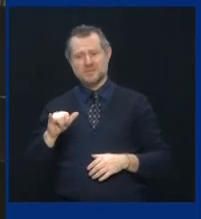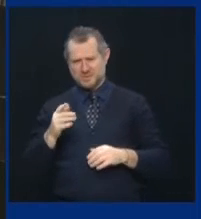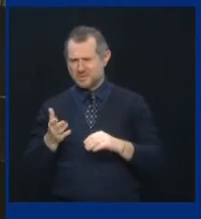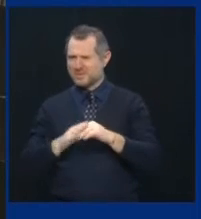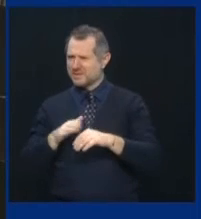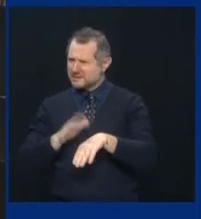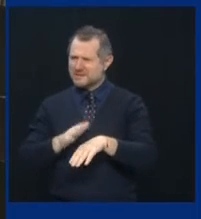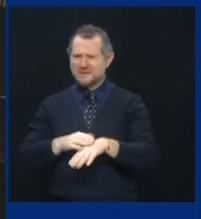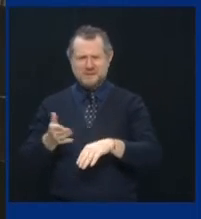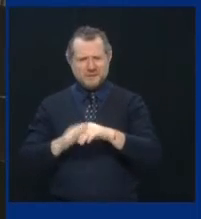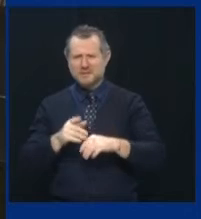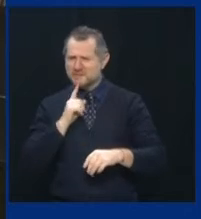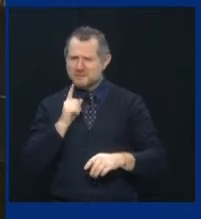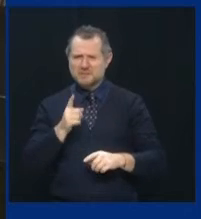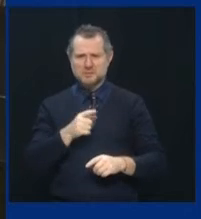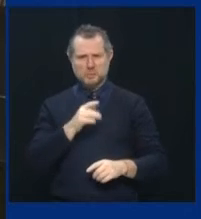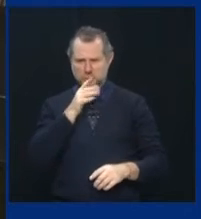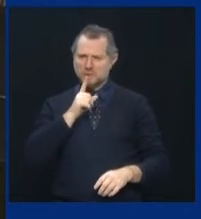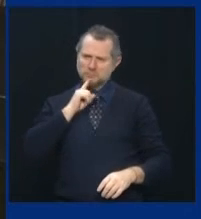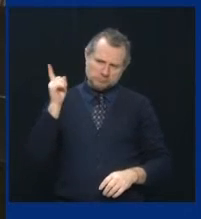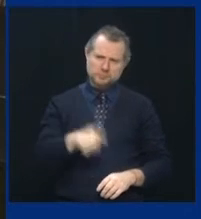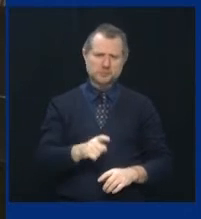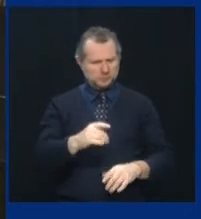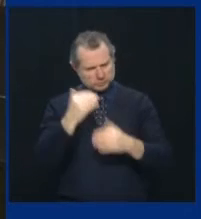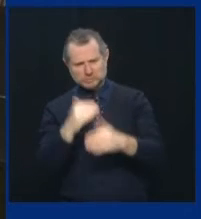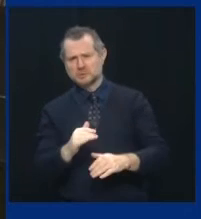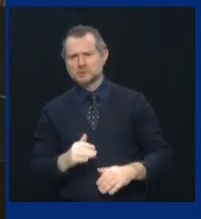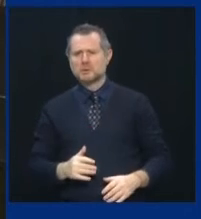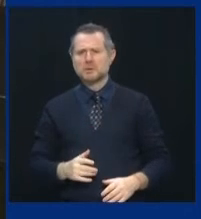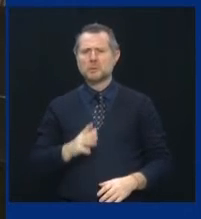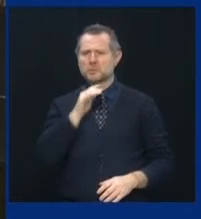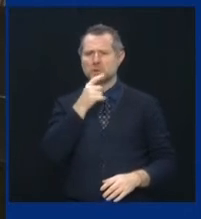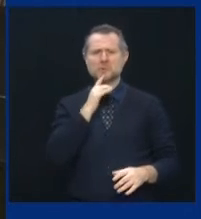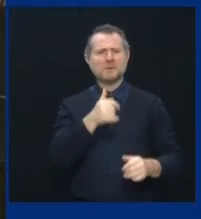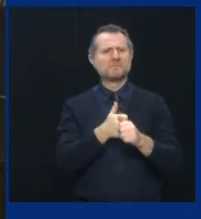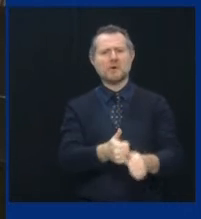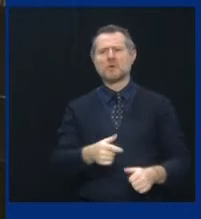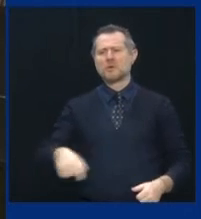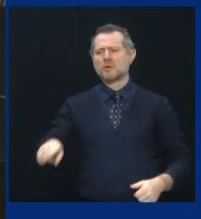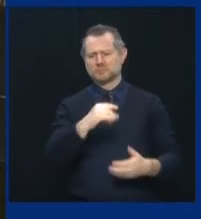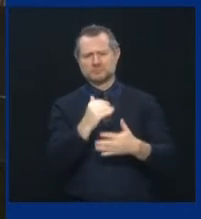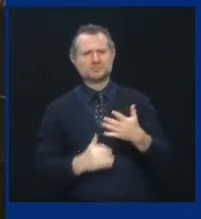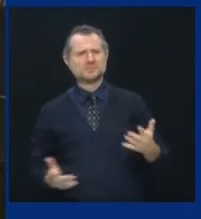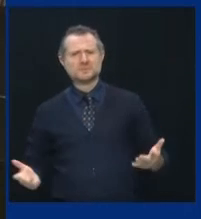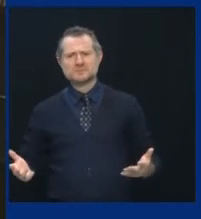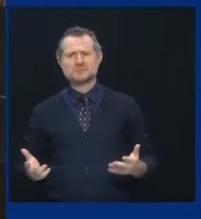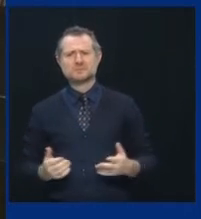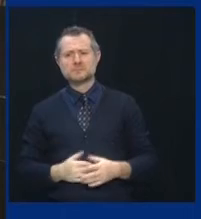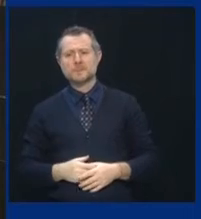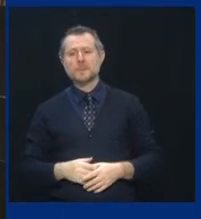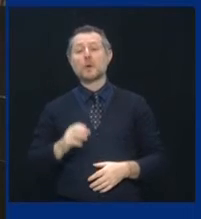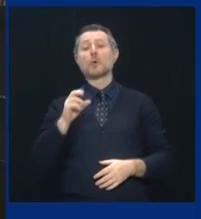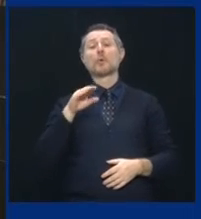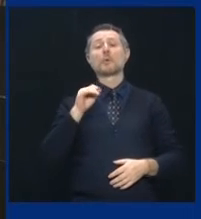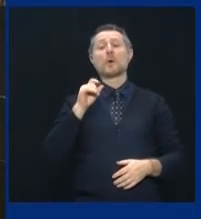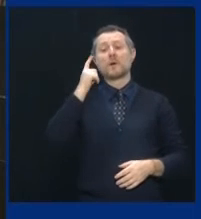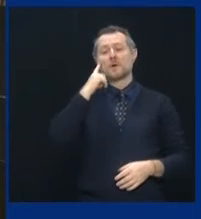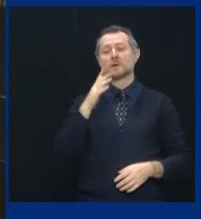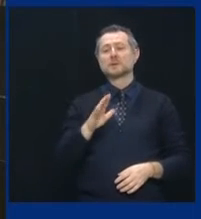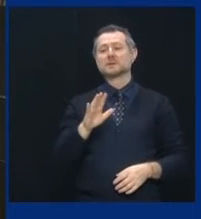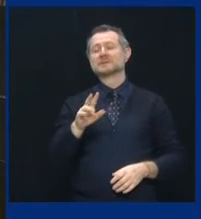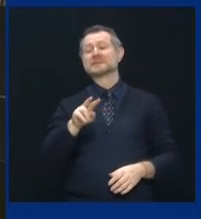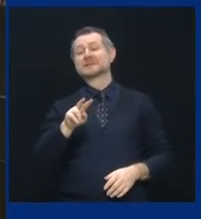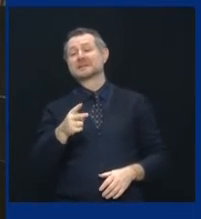any additional restrictions in those areas if they are being hit harder than the rest of the state? Yeah, John, just stay with me. I didn't hear the second part of the